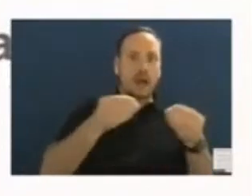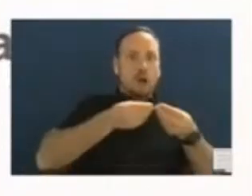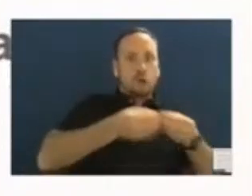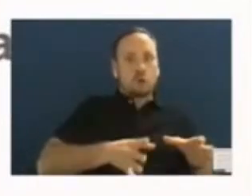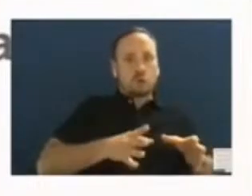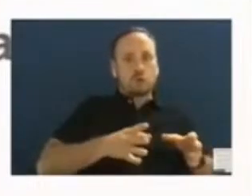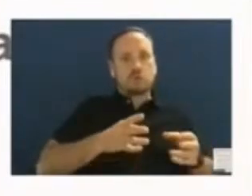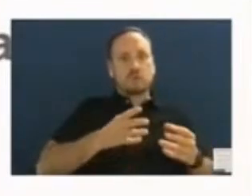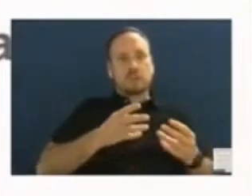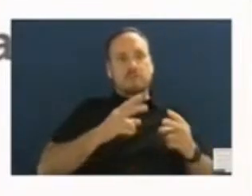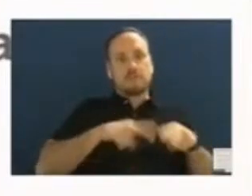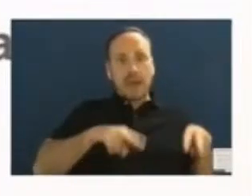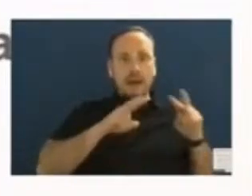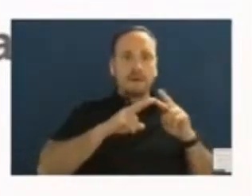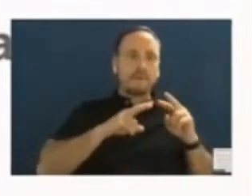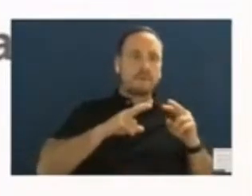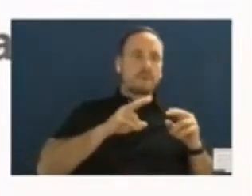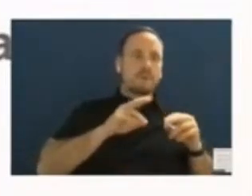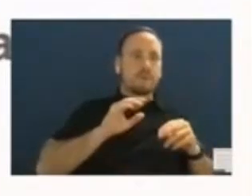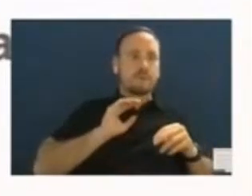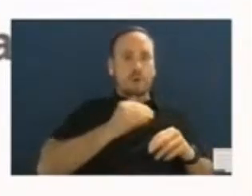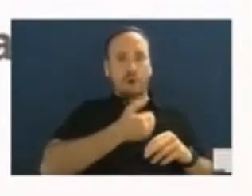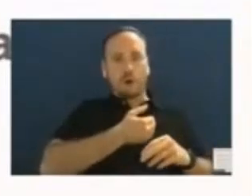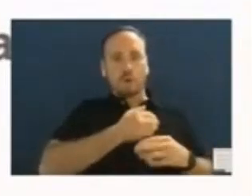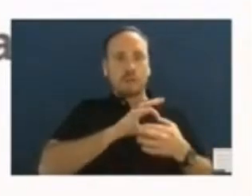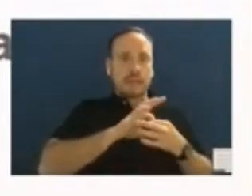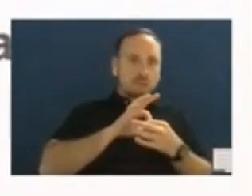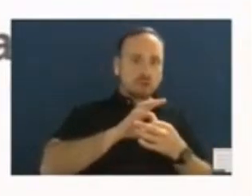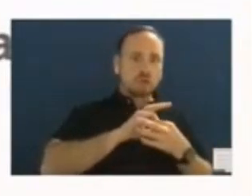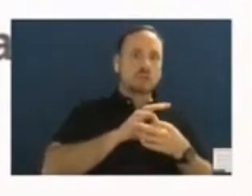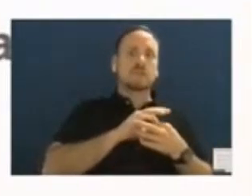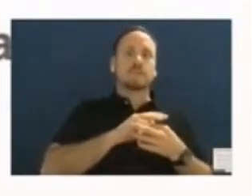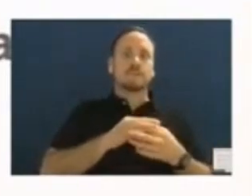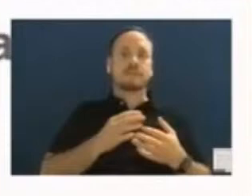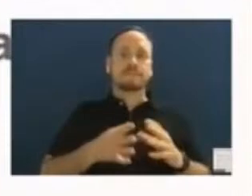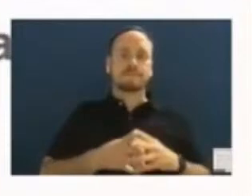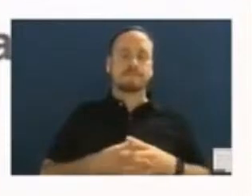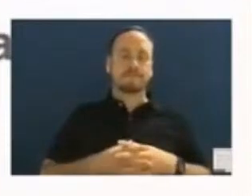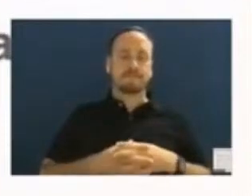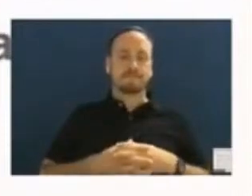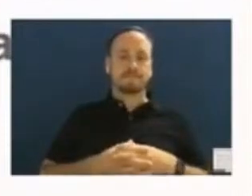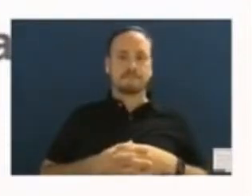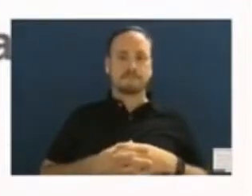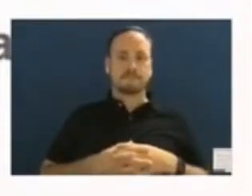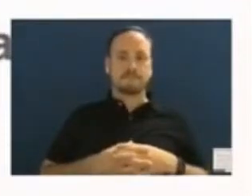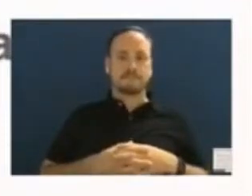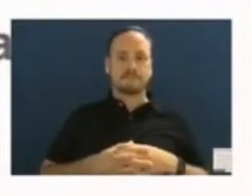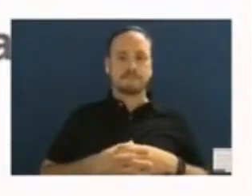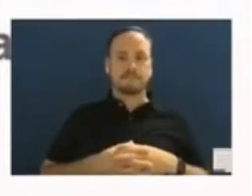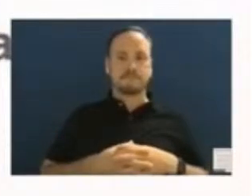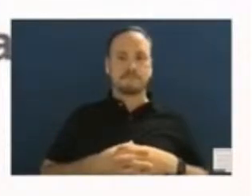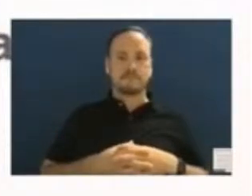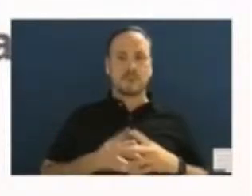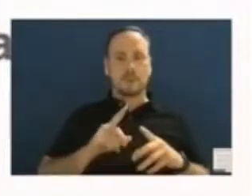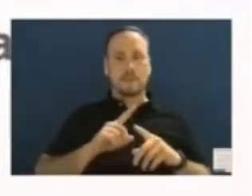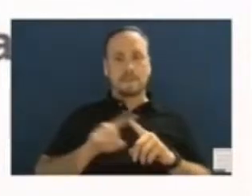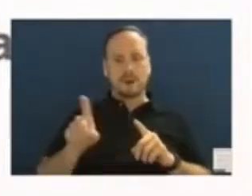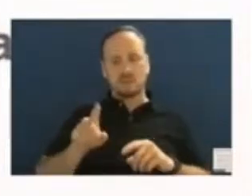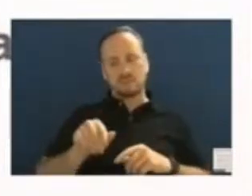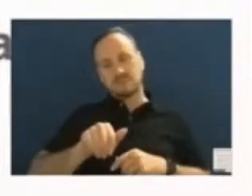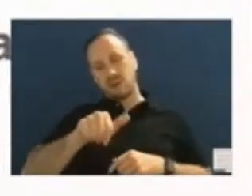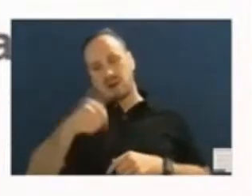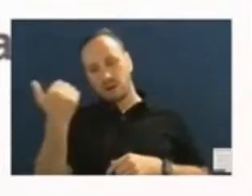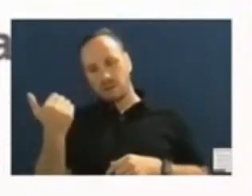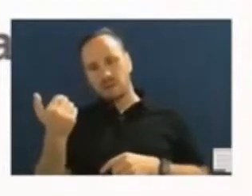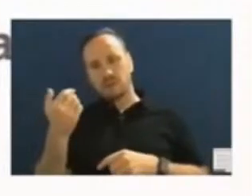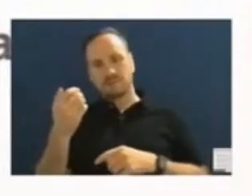quality, and without compromising on human relationships. But we also know that there are other instances, and again, this will get more complex based